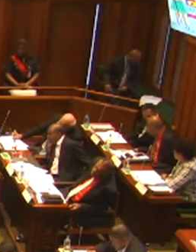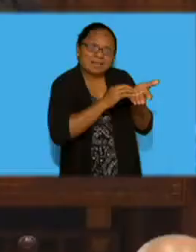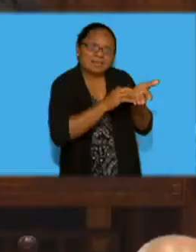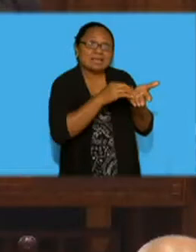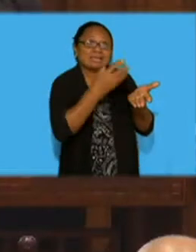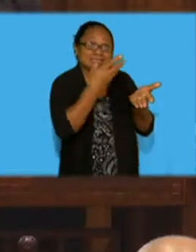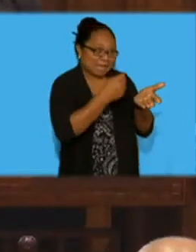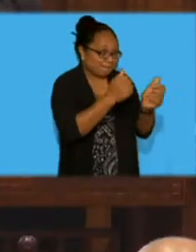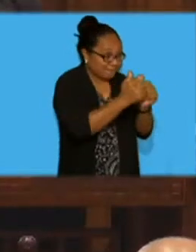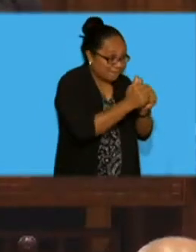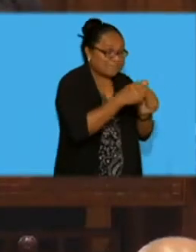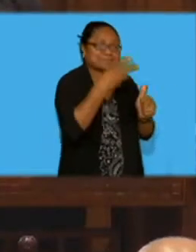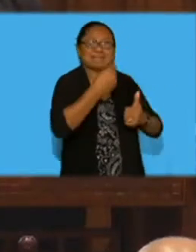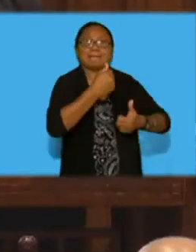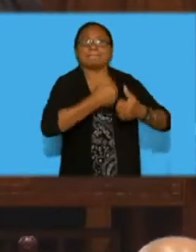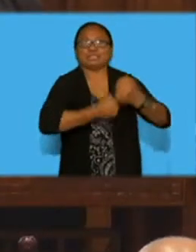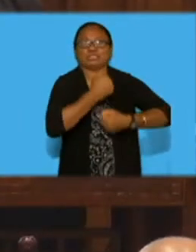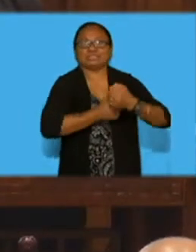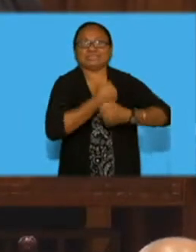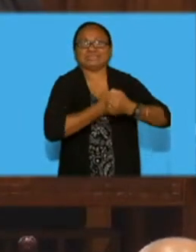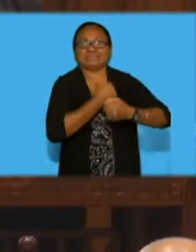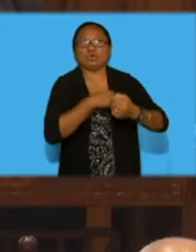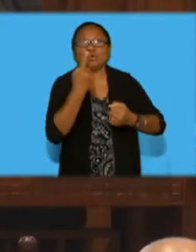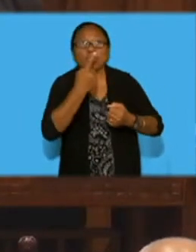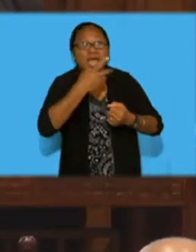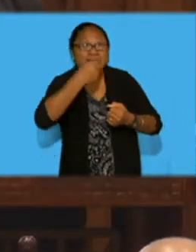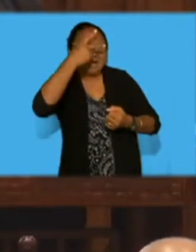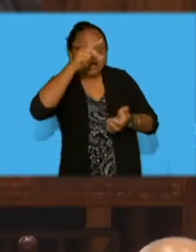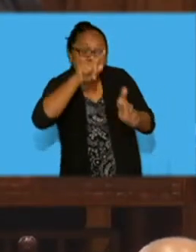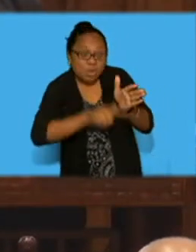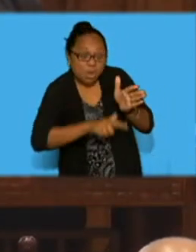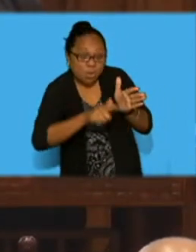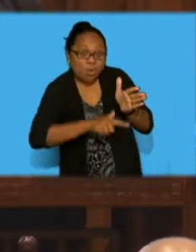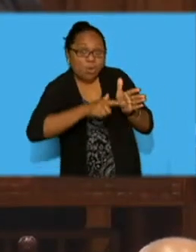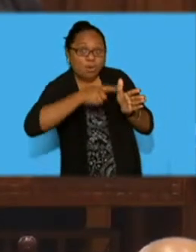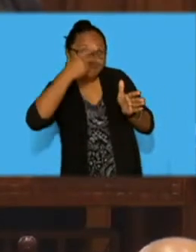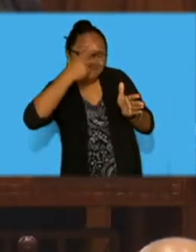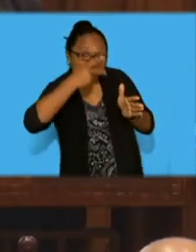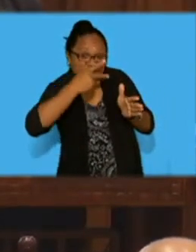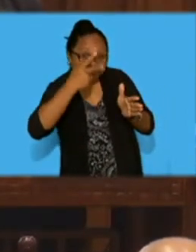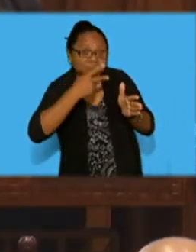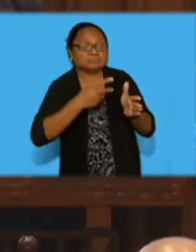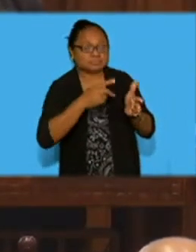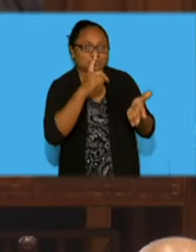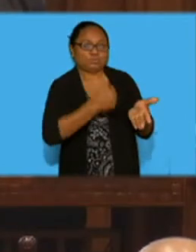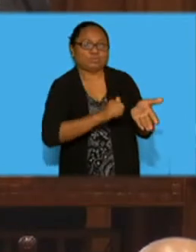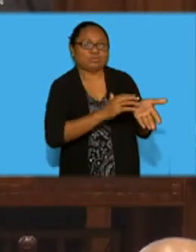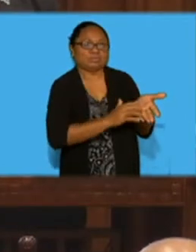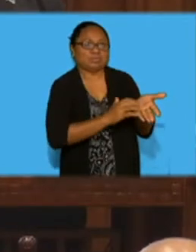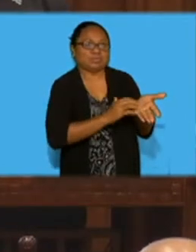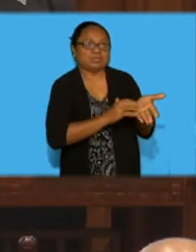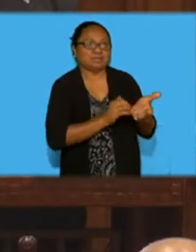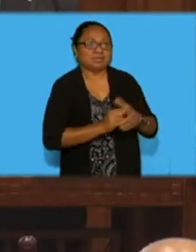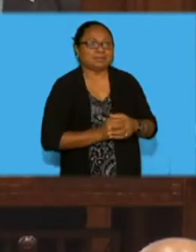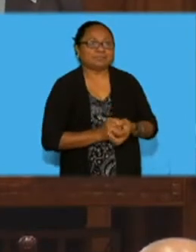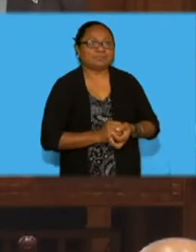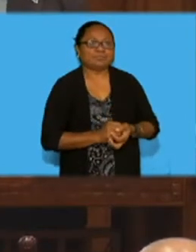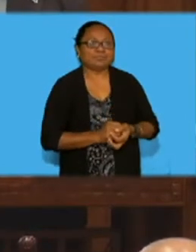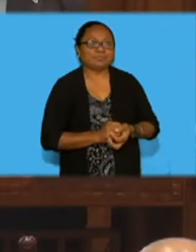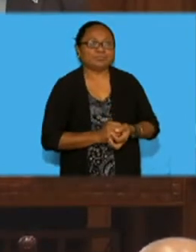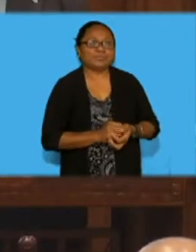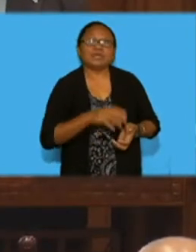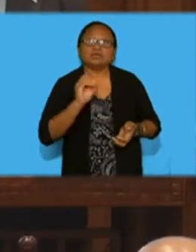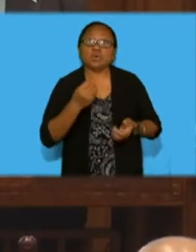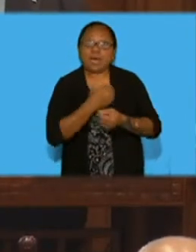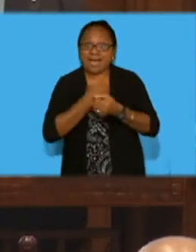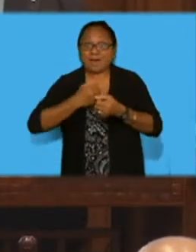impaired or who have low vision. Our students with visual impairment are capable of mainstream curriculum, Madam